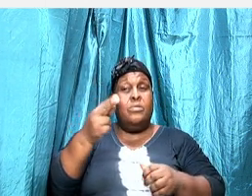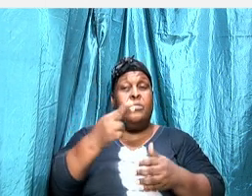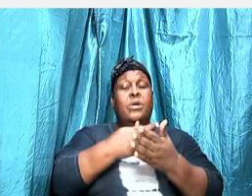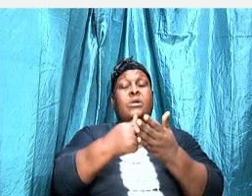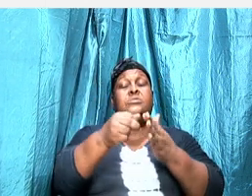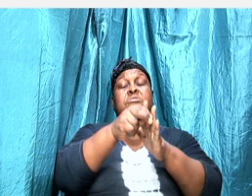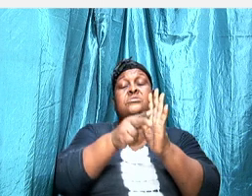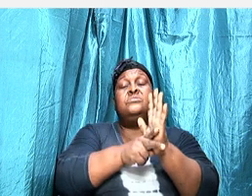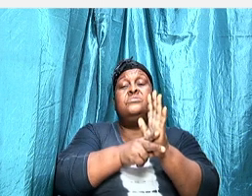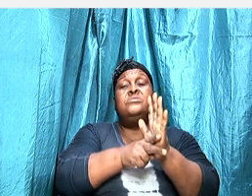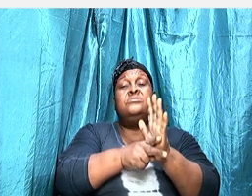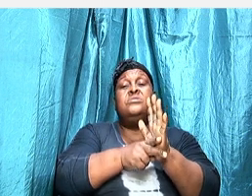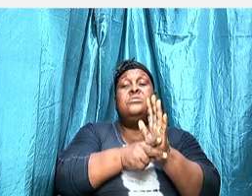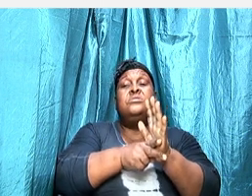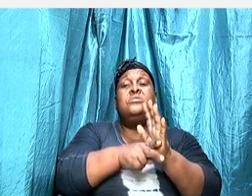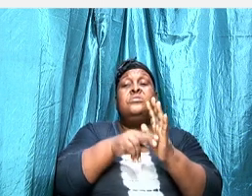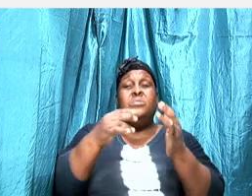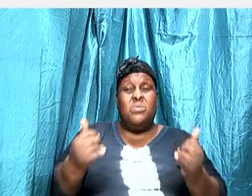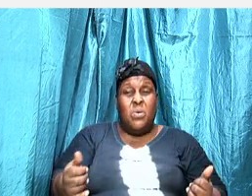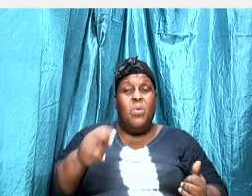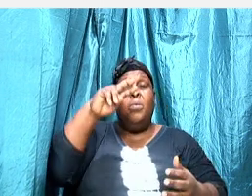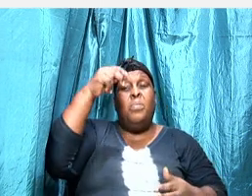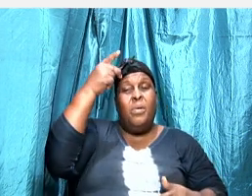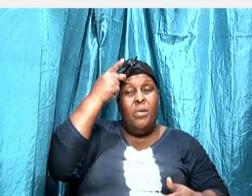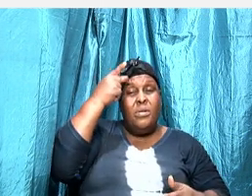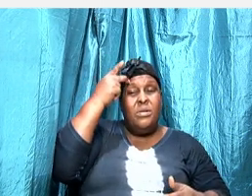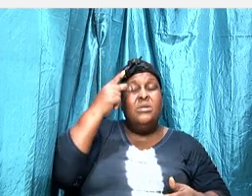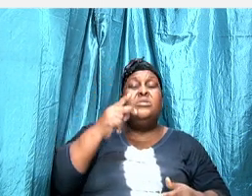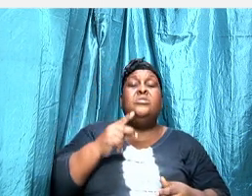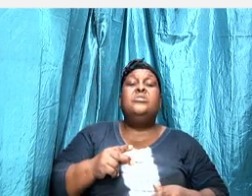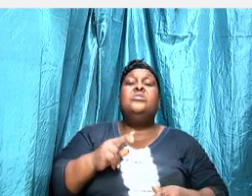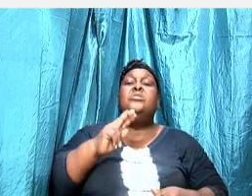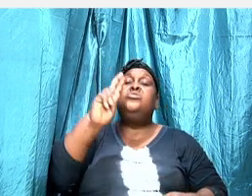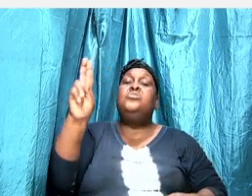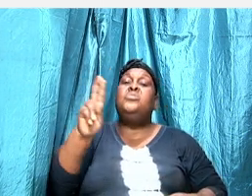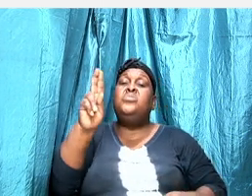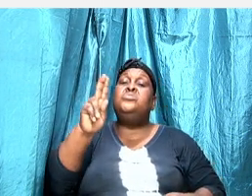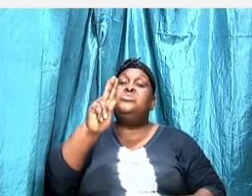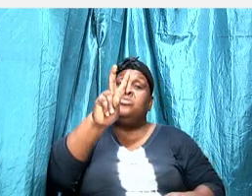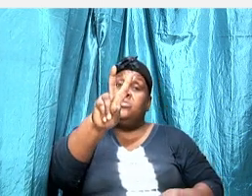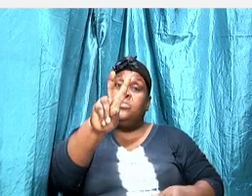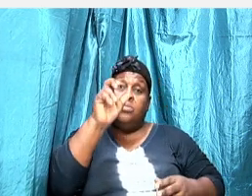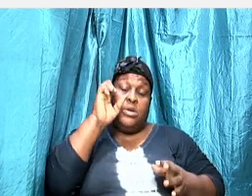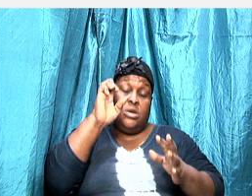faith. And now Paul is using two examples.